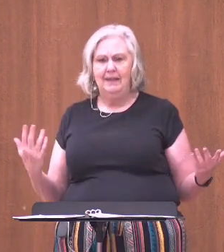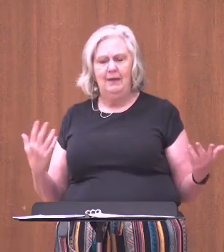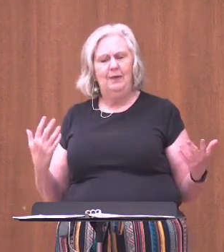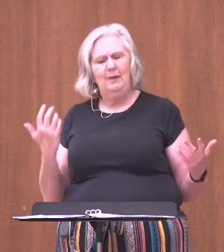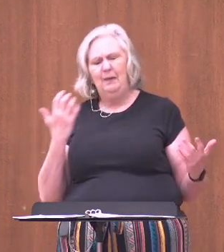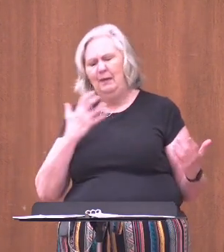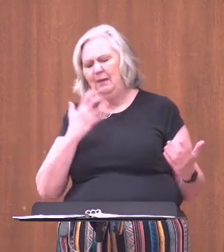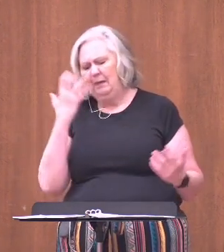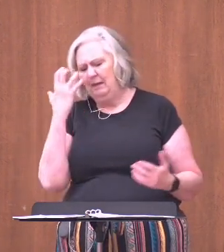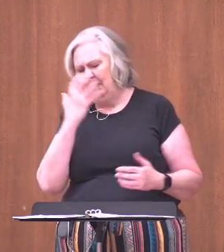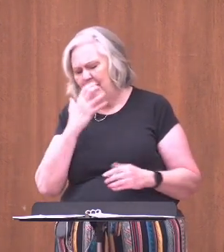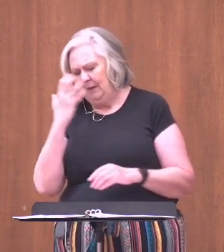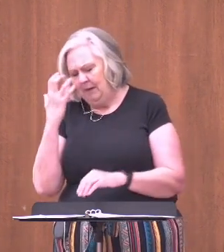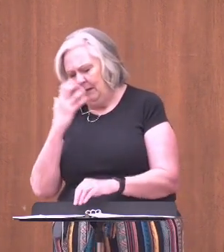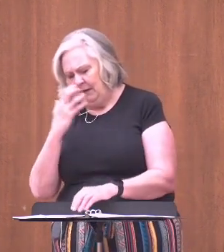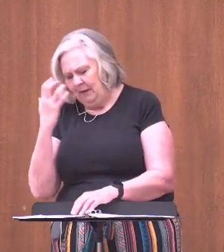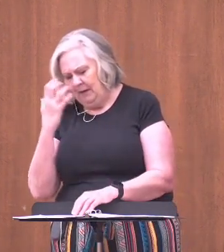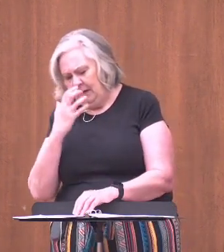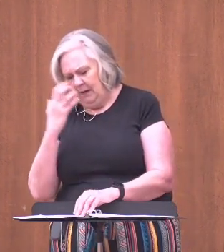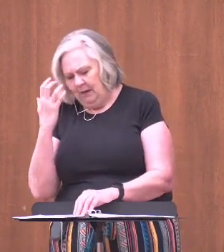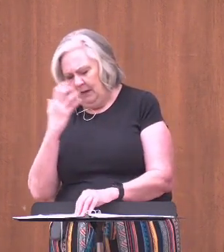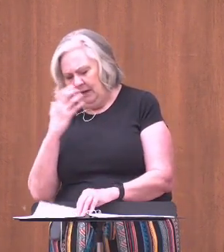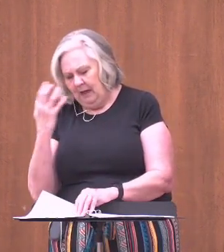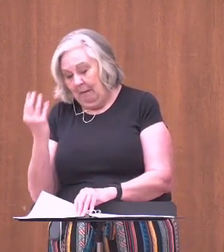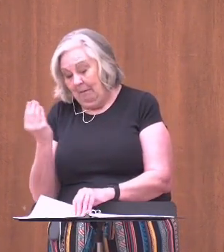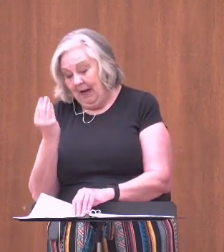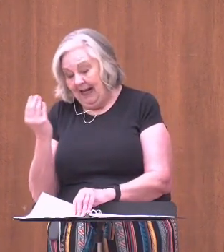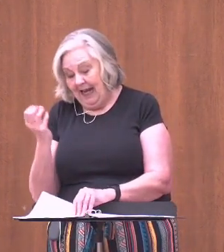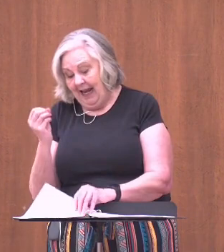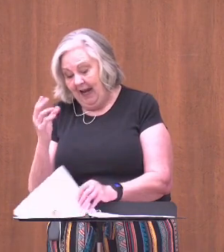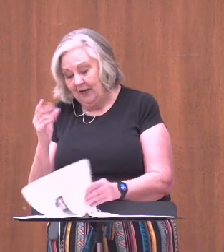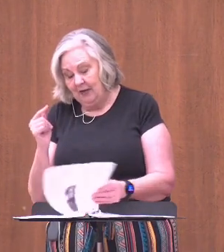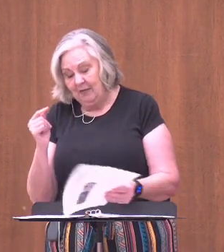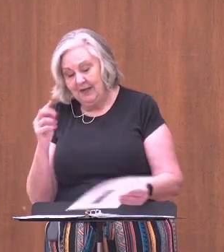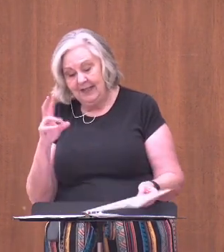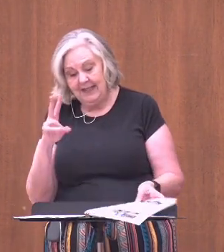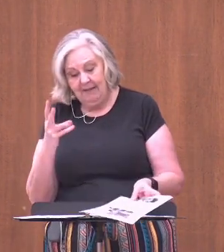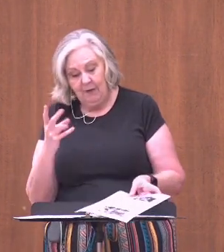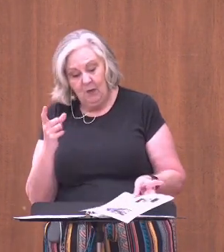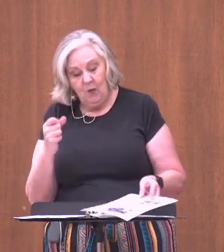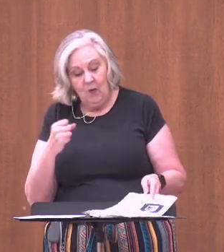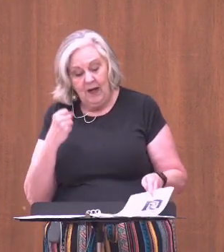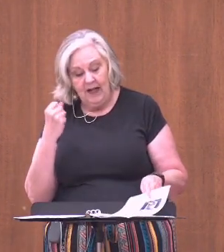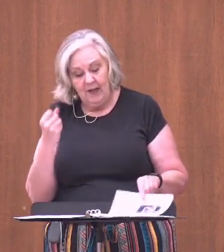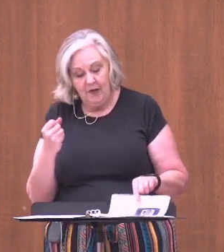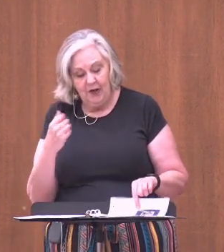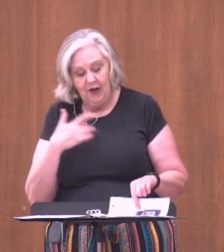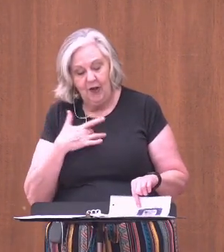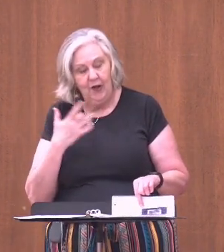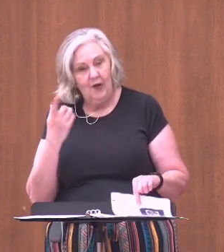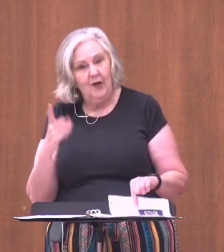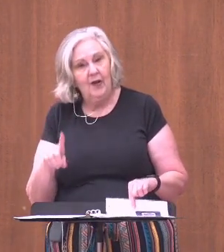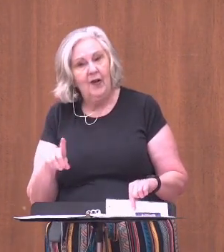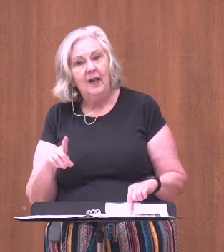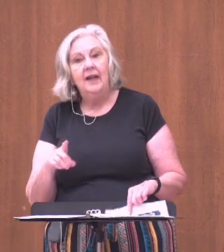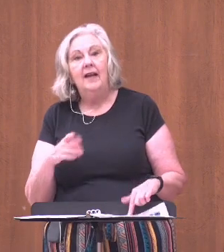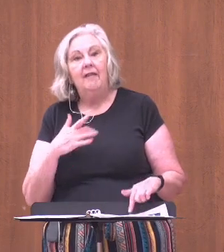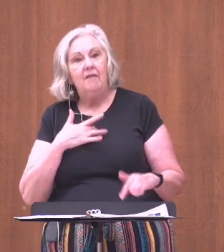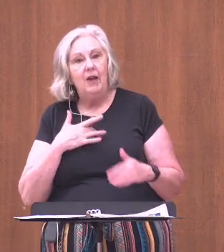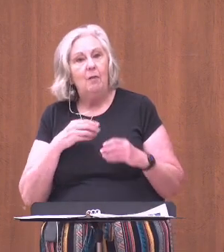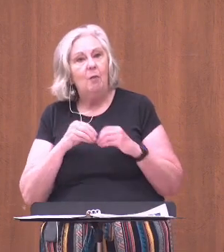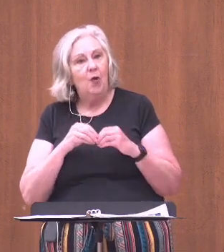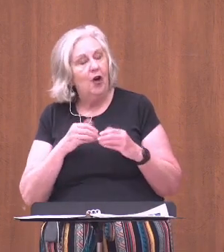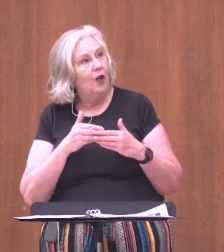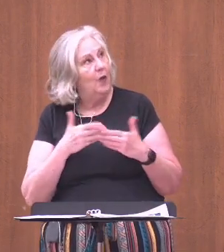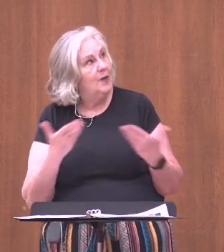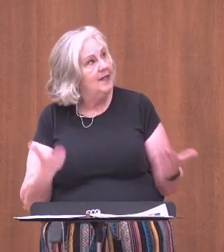staggering. Monday, October 7th, also marks the one-year anniversary of a loss felt closer to